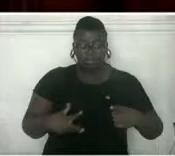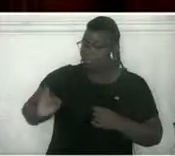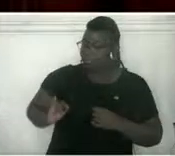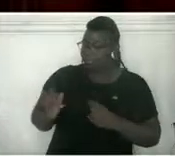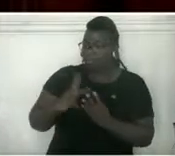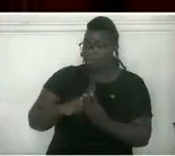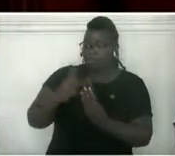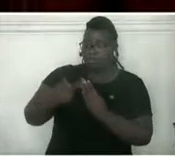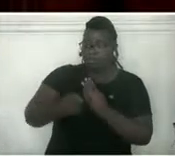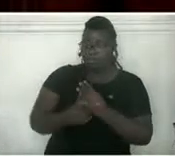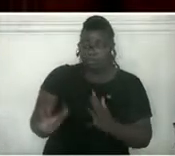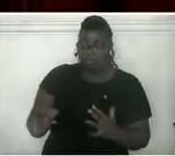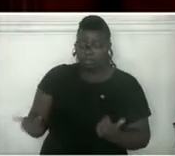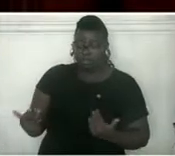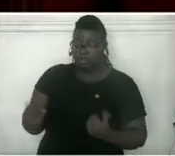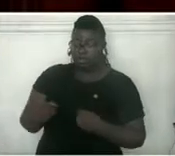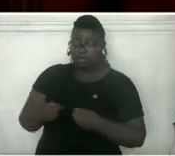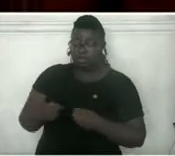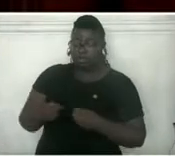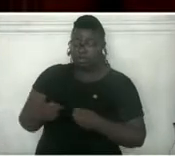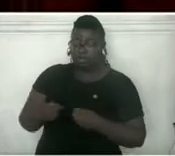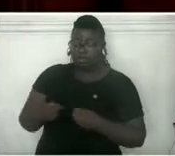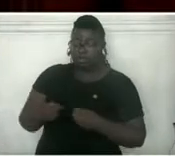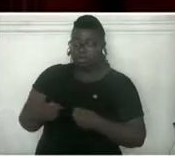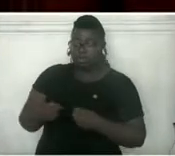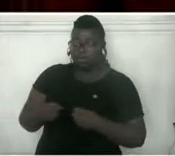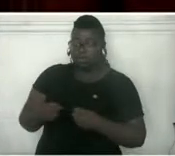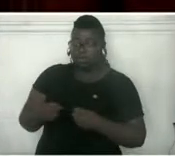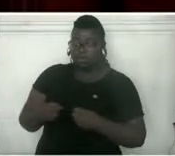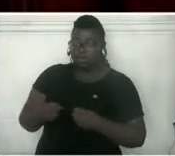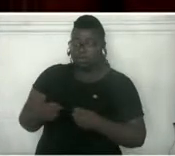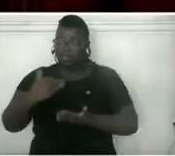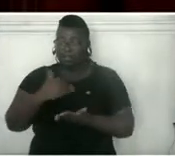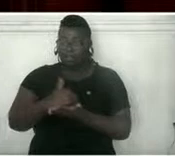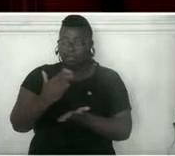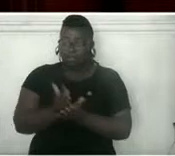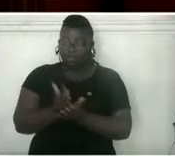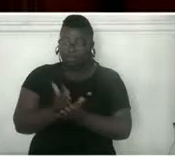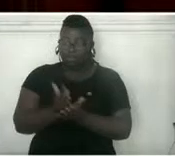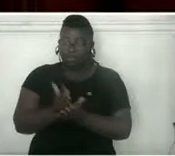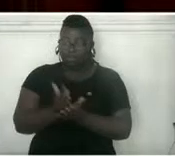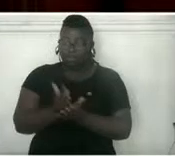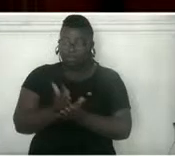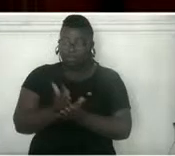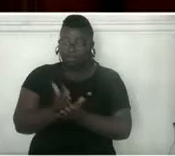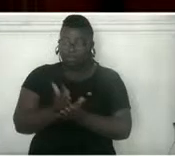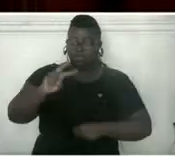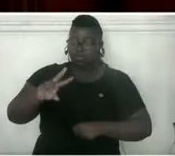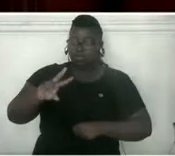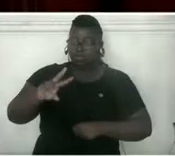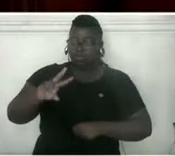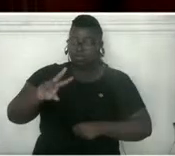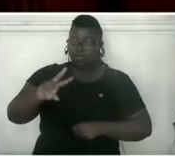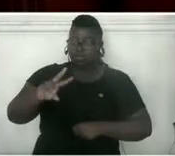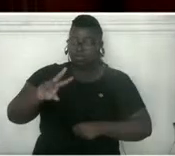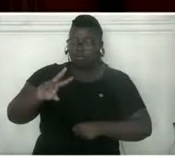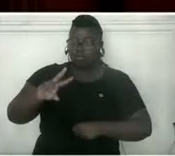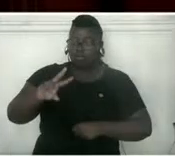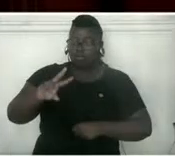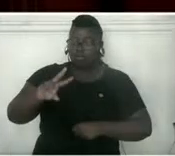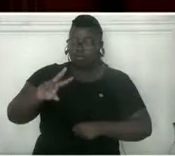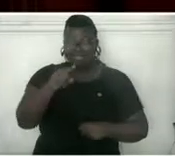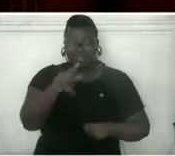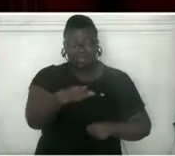to commence construction in the 2nd and the 3rd quarter of the year 2021. These will be a